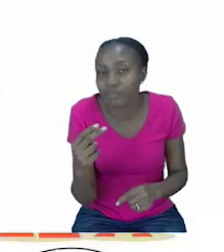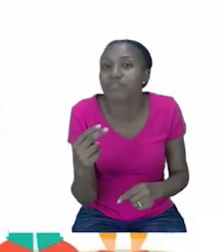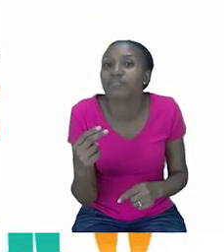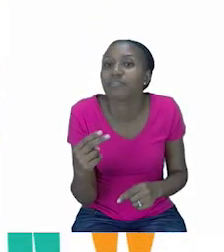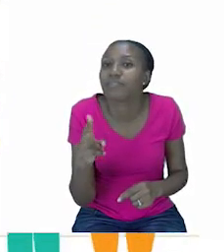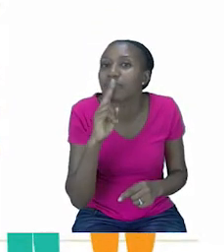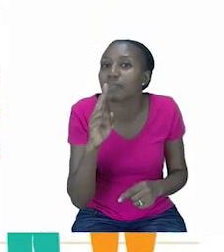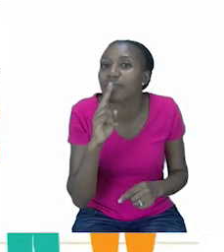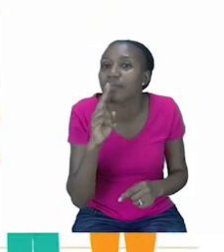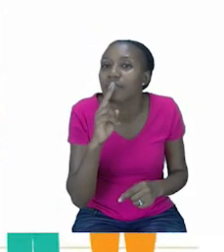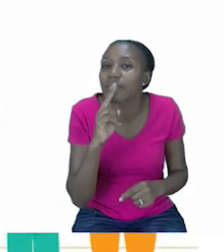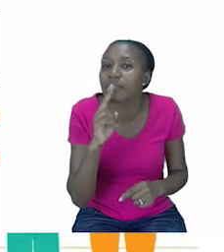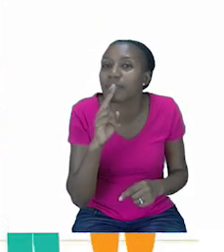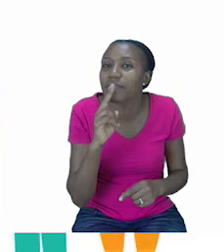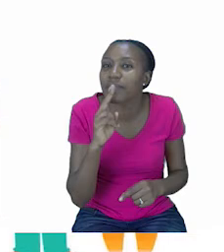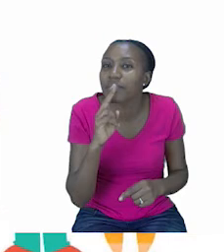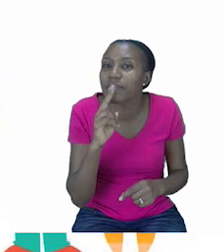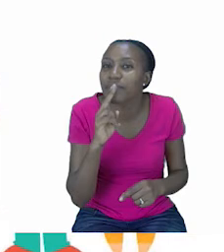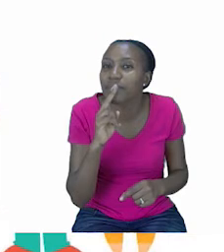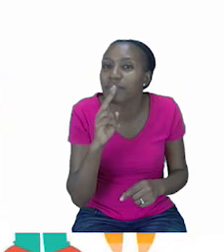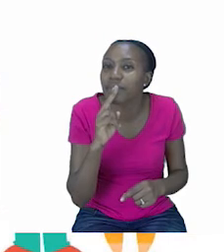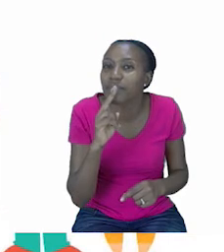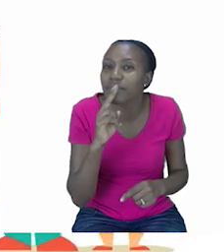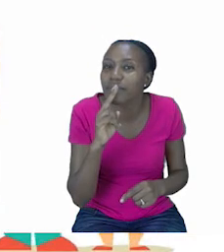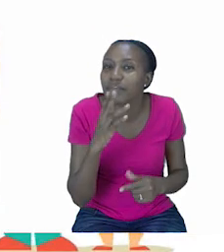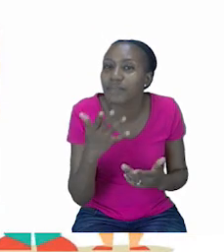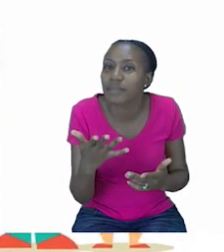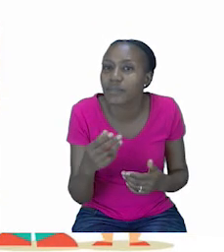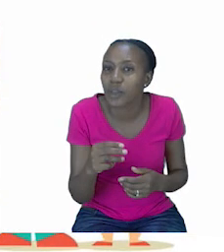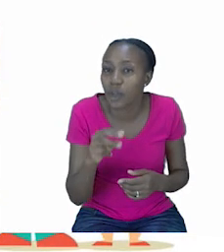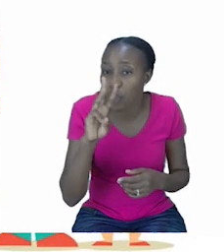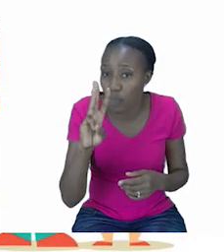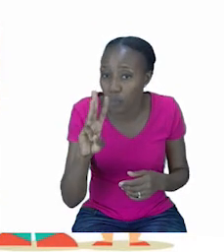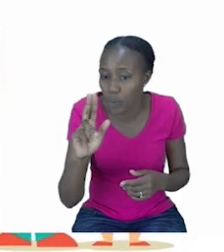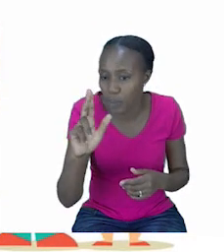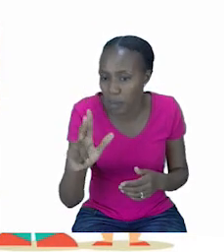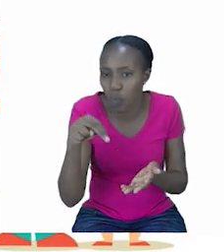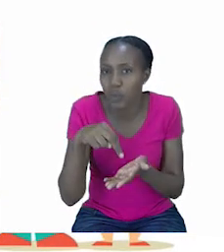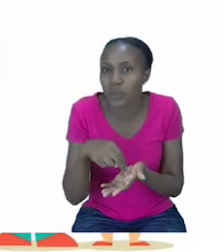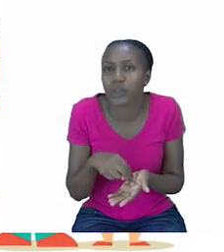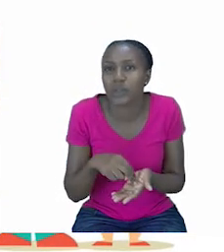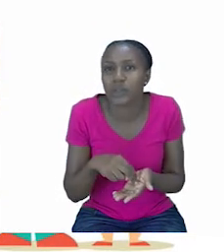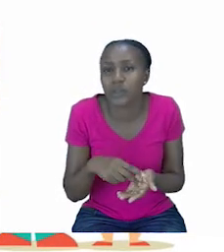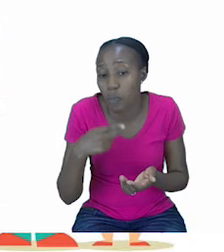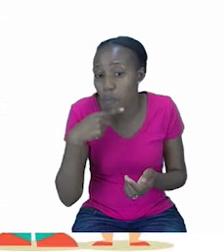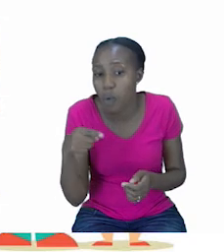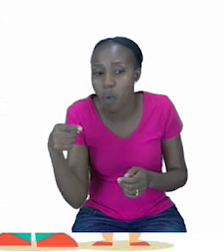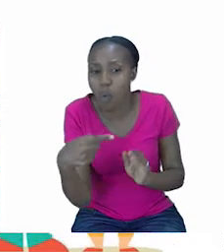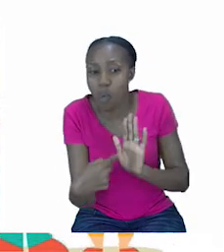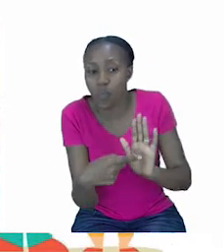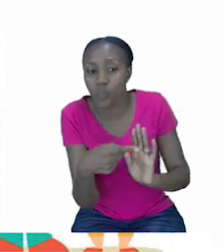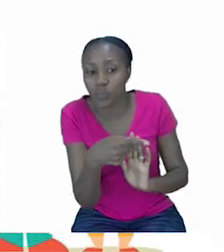answer the next one. Now the next one, we have three people and the man is pointing to